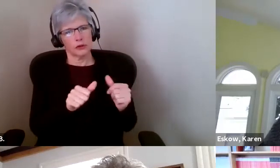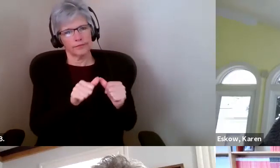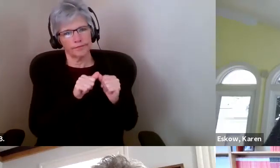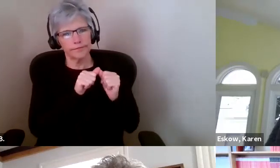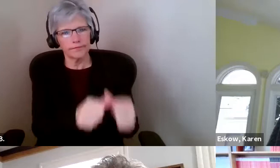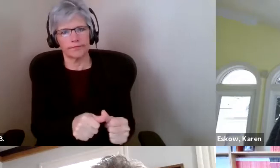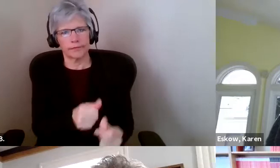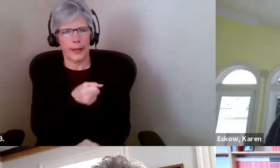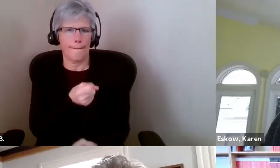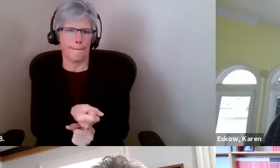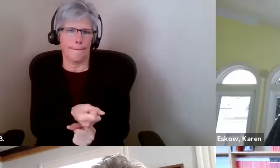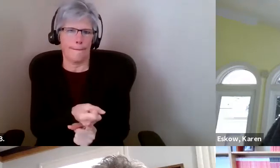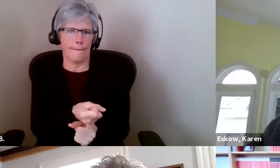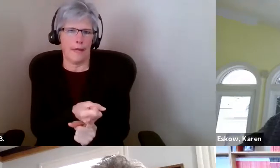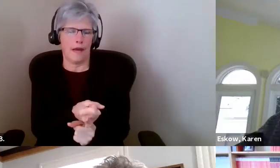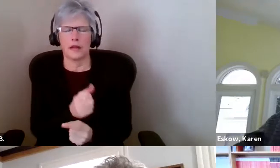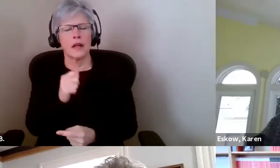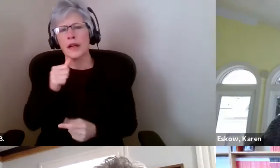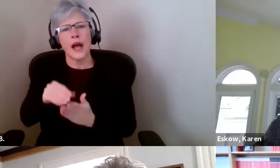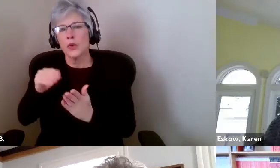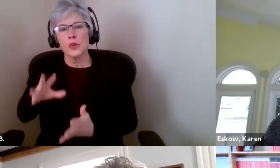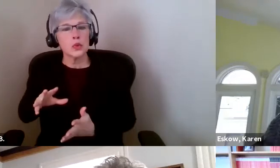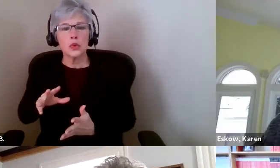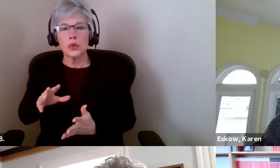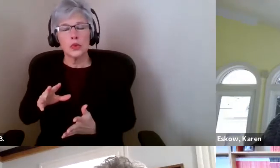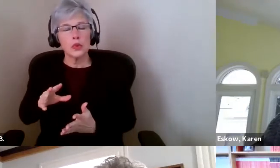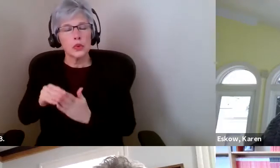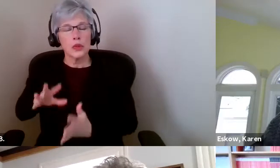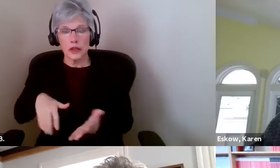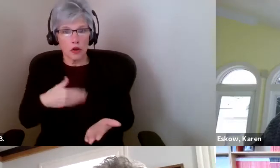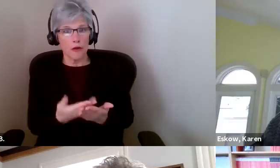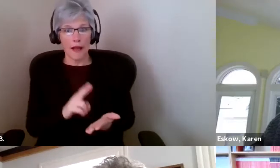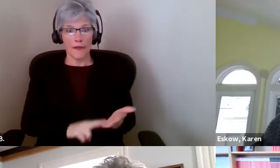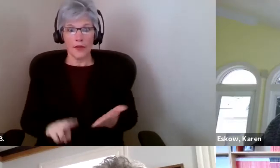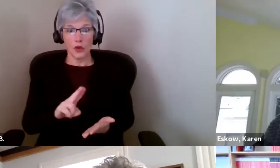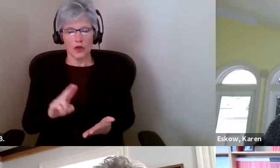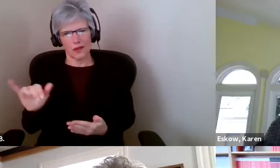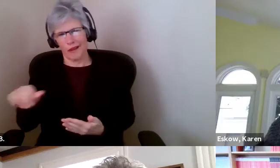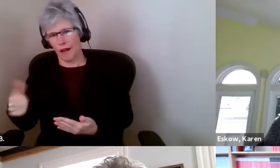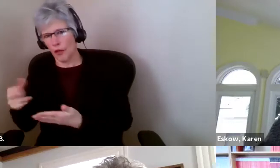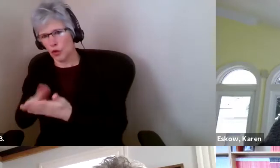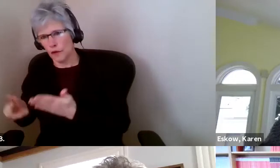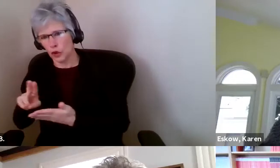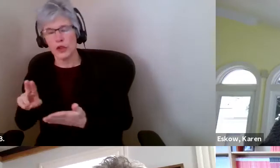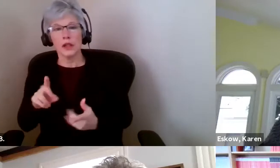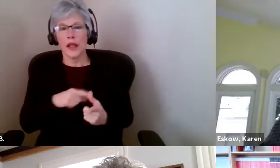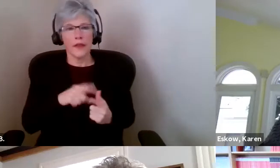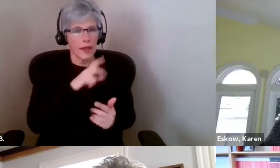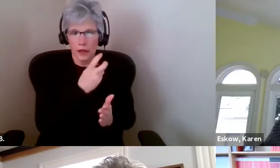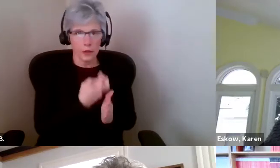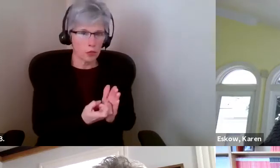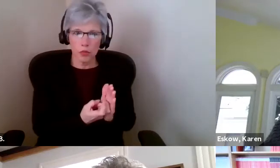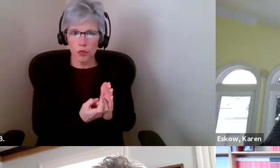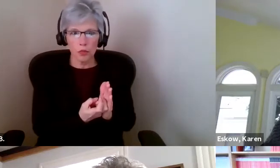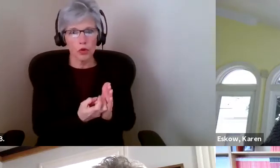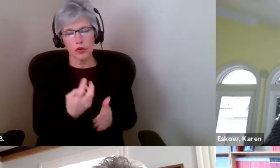that students come into the university, like at so many other universities, and they're immersed for 4, 5, 6 years